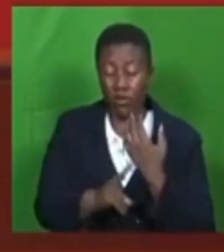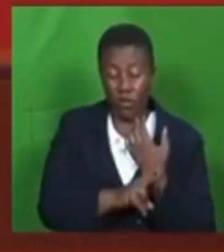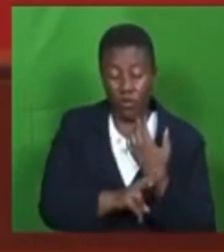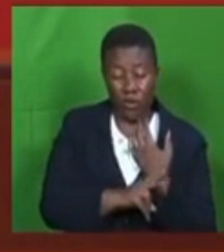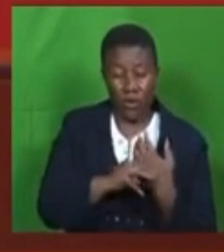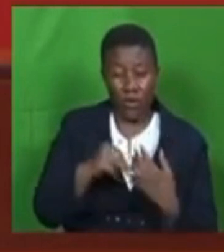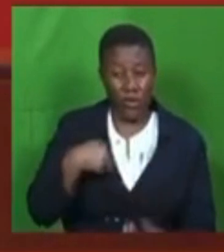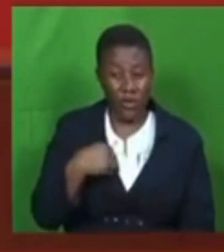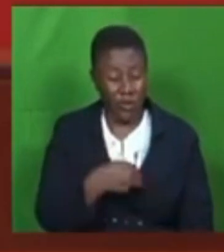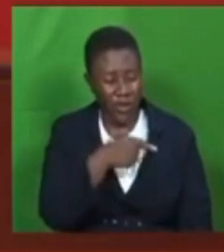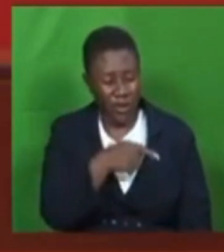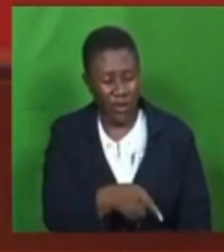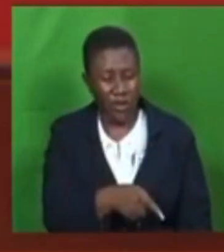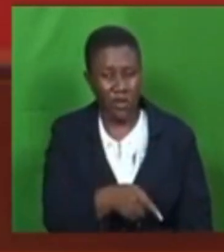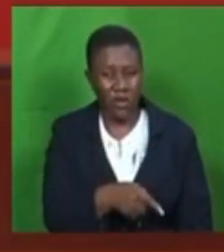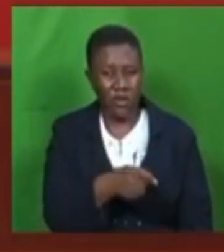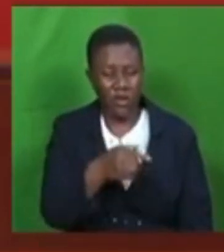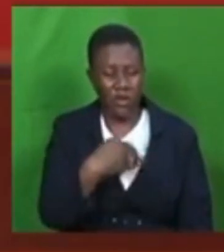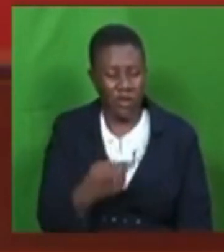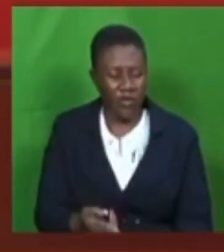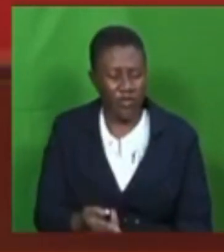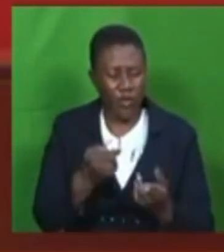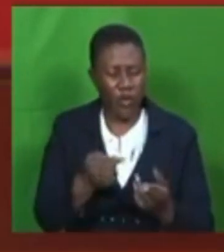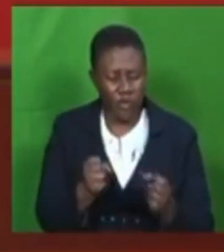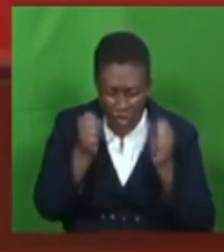He has raised serious issues.